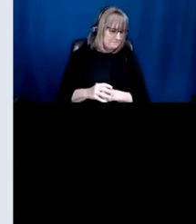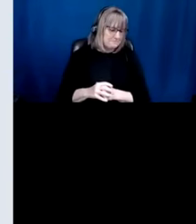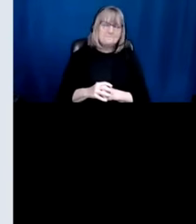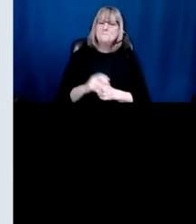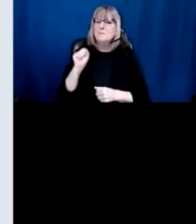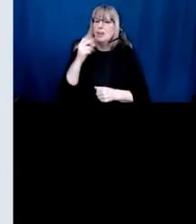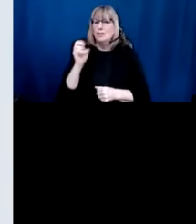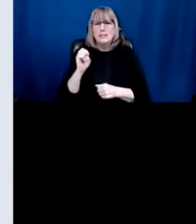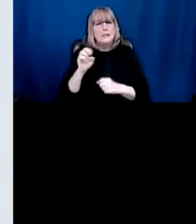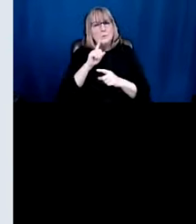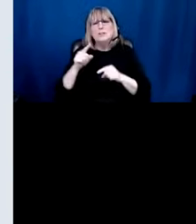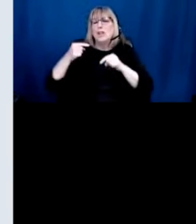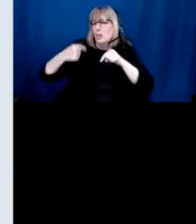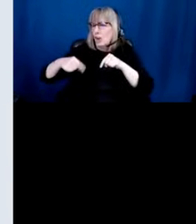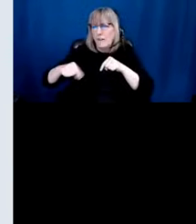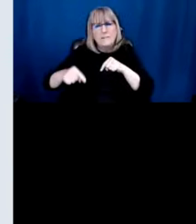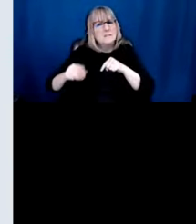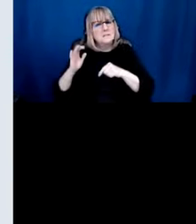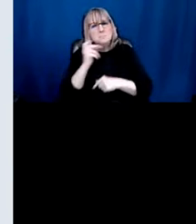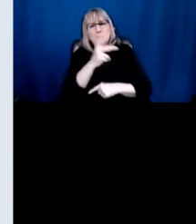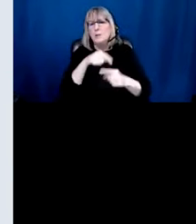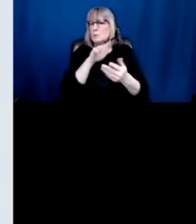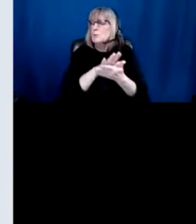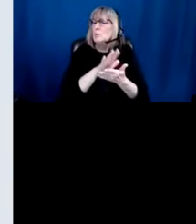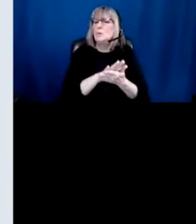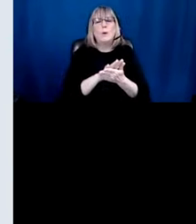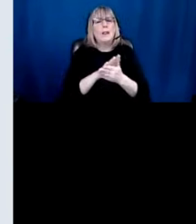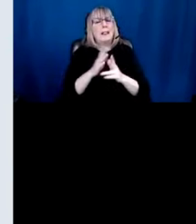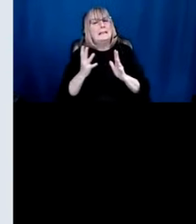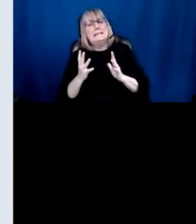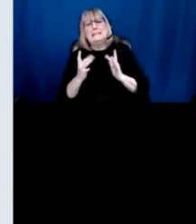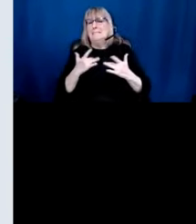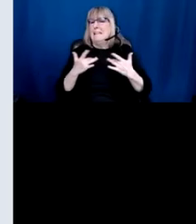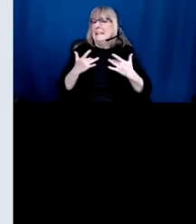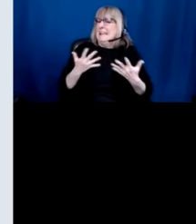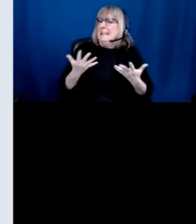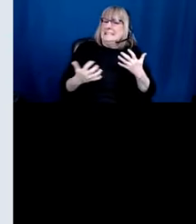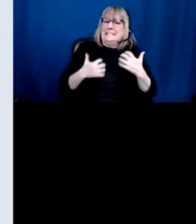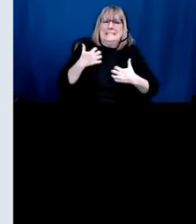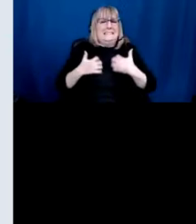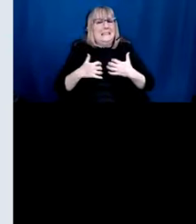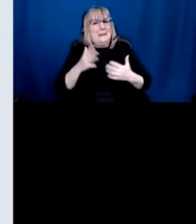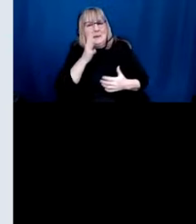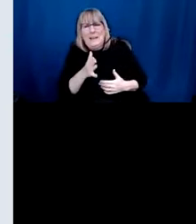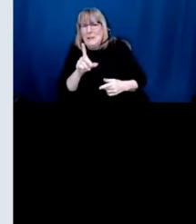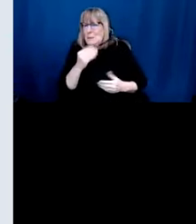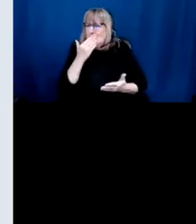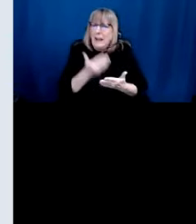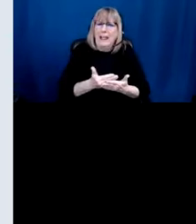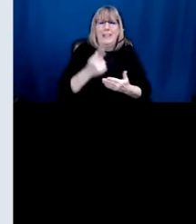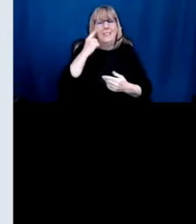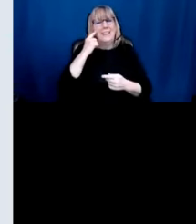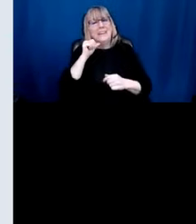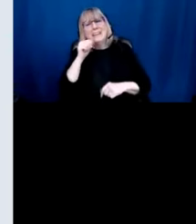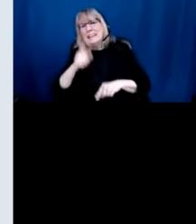She was very nervous about going back to school and had very low Tenía expectations. nervios de regresar al colegio